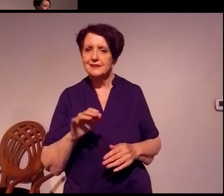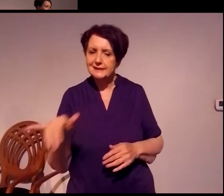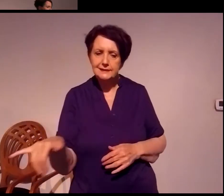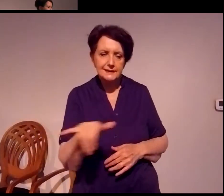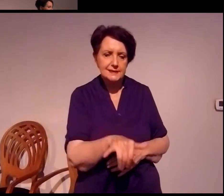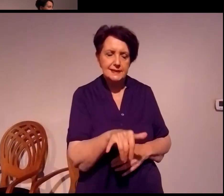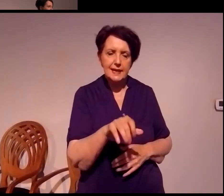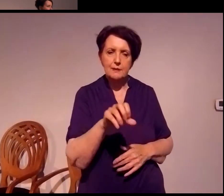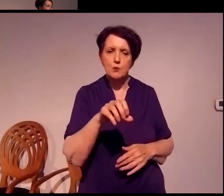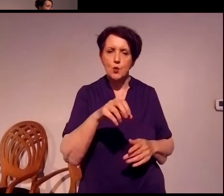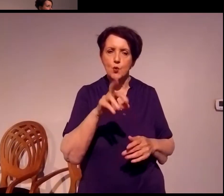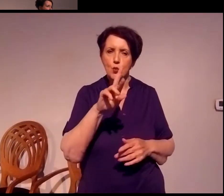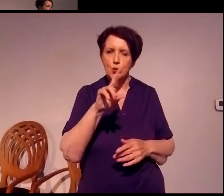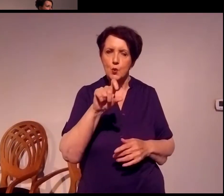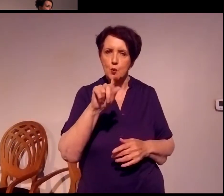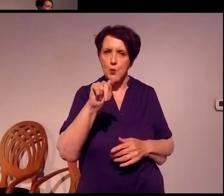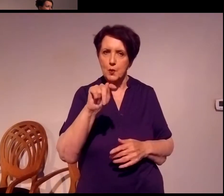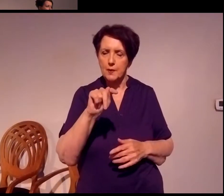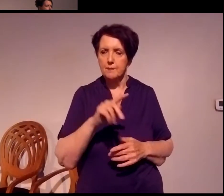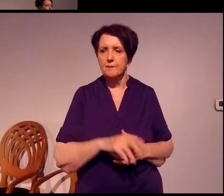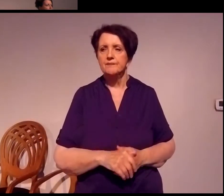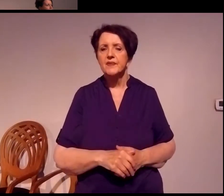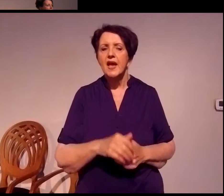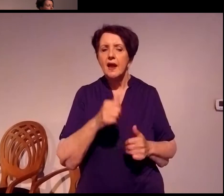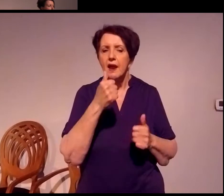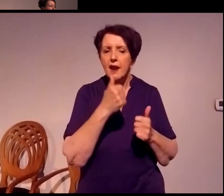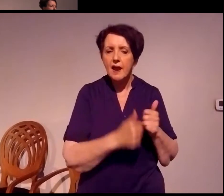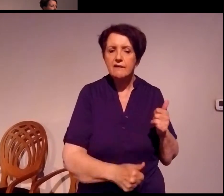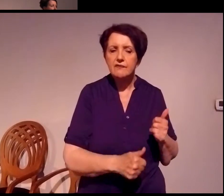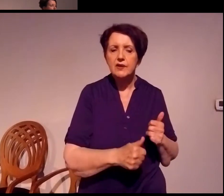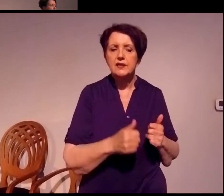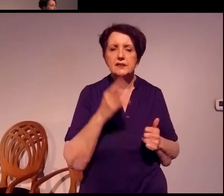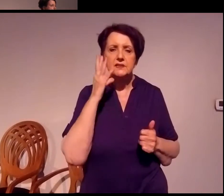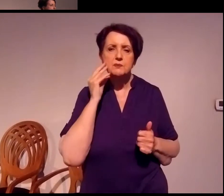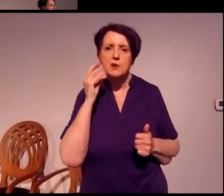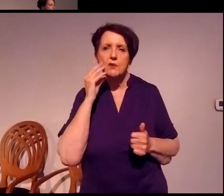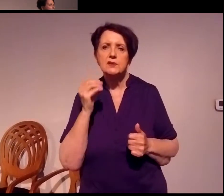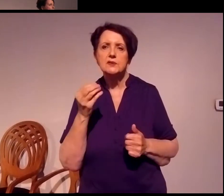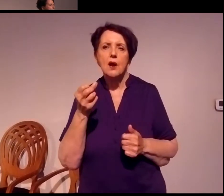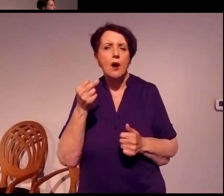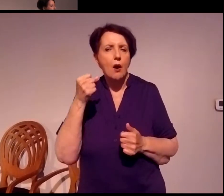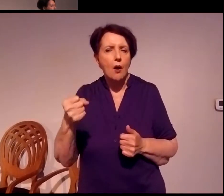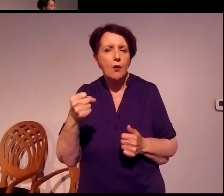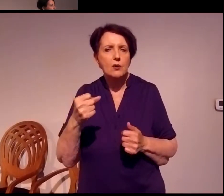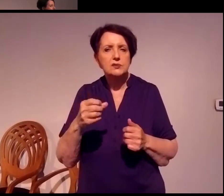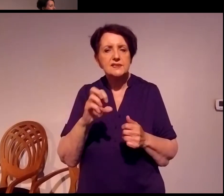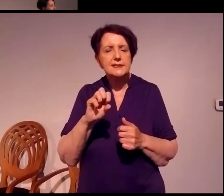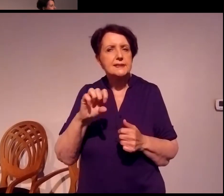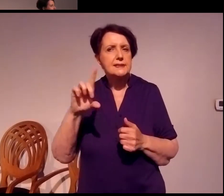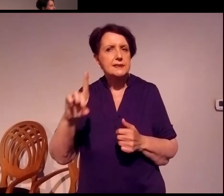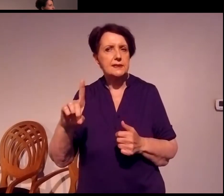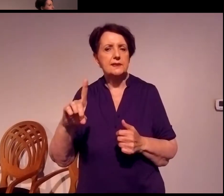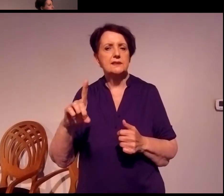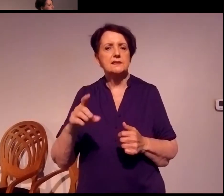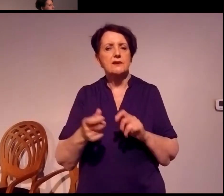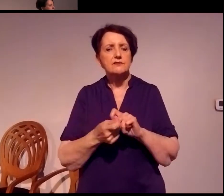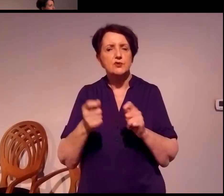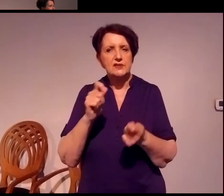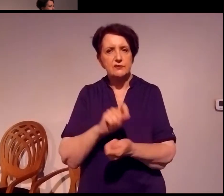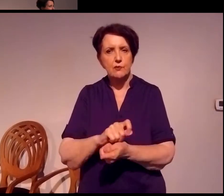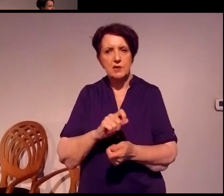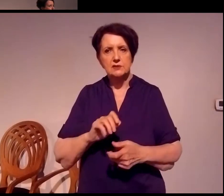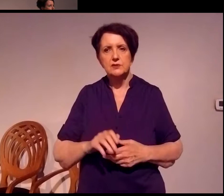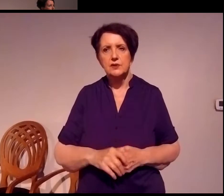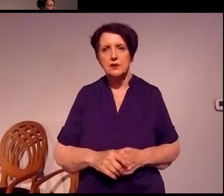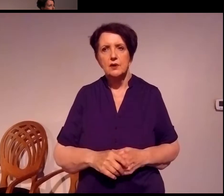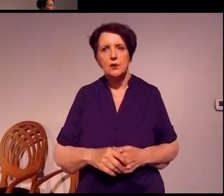of transformation. What are you saying to yourself? What are you thinking about yourself? What are you saying and